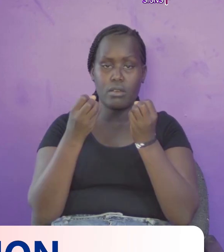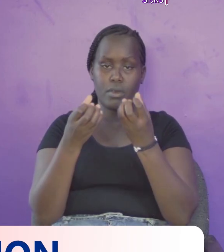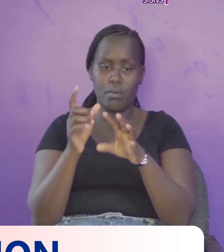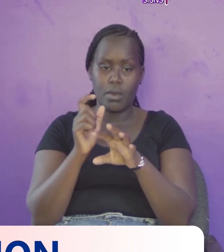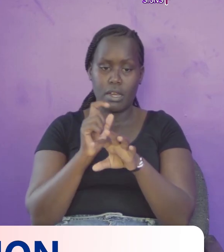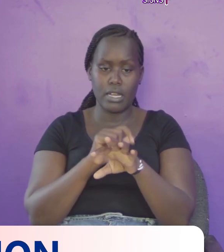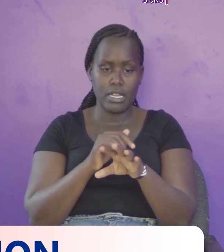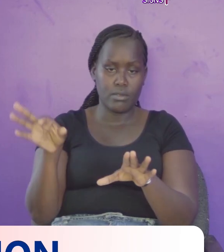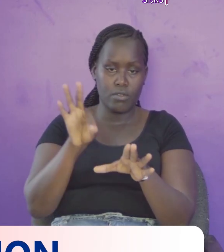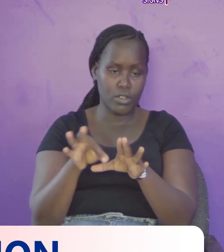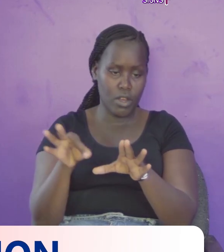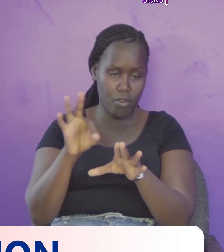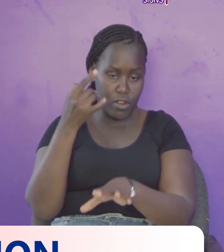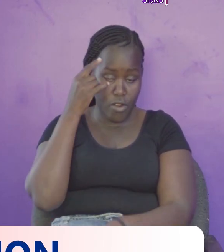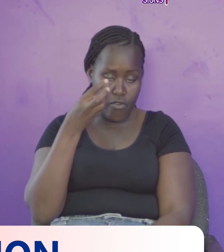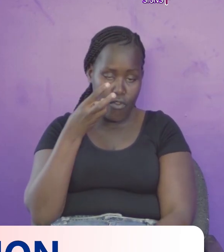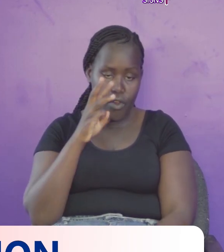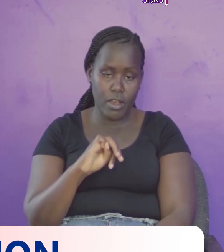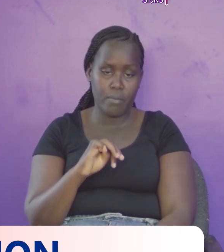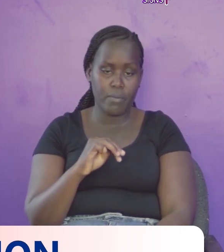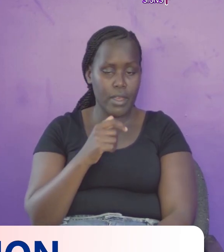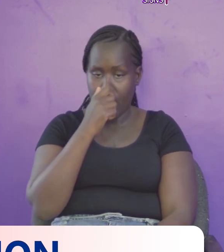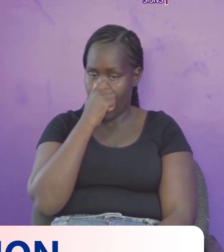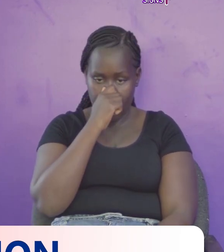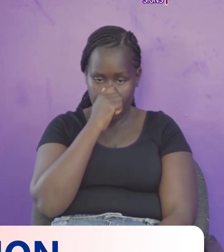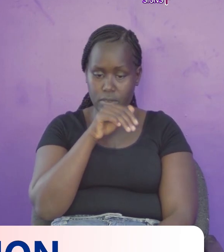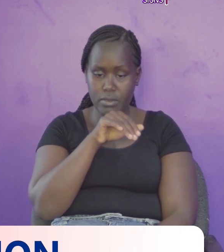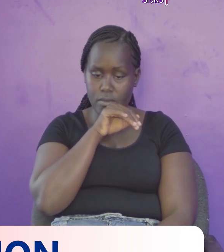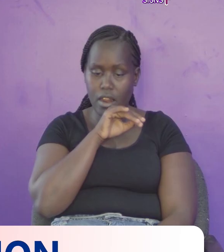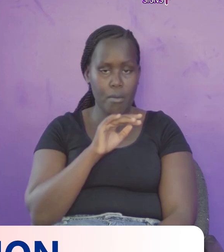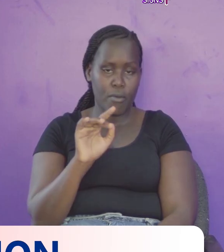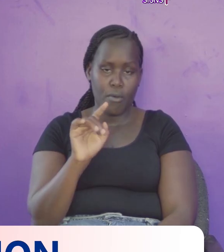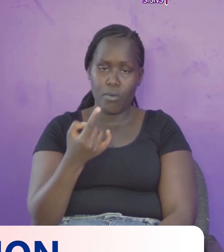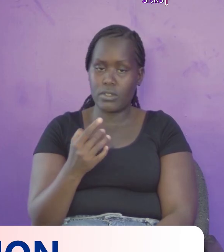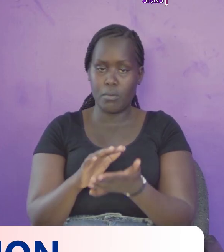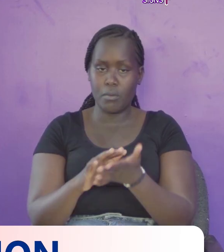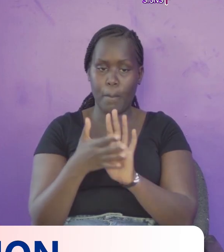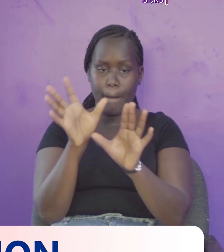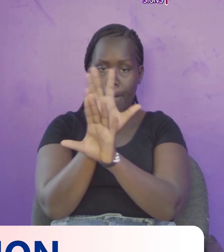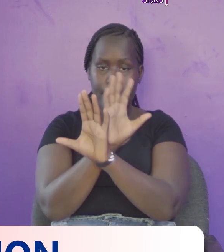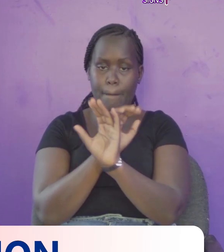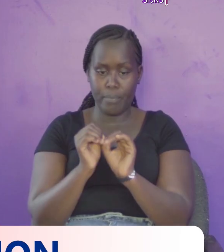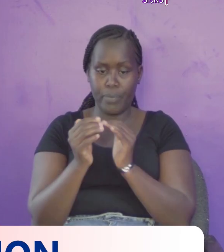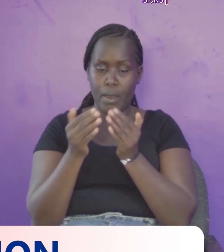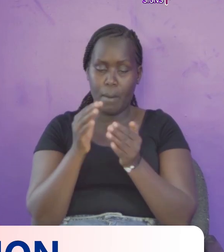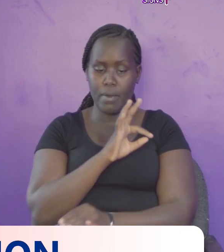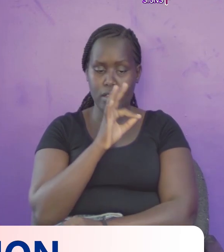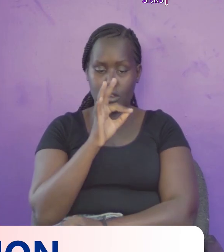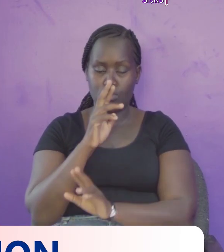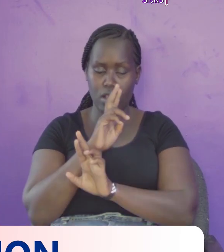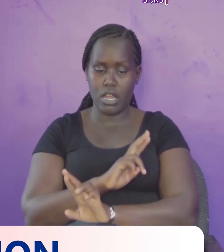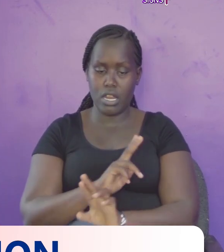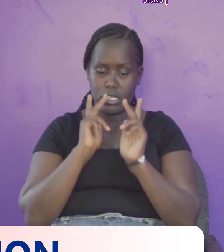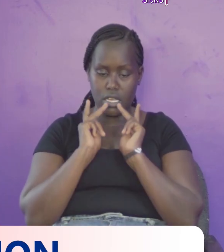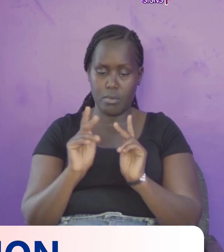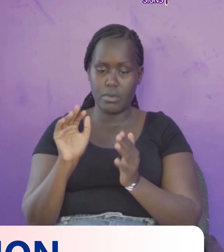voted for Baba. I wish Baba once became a president. Oh my. May his soul rest in peace. Again, I say.